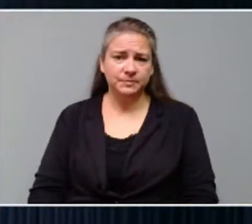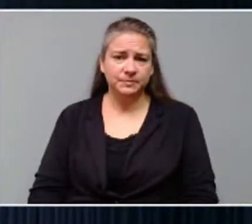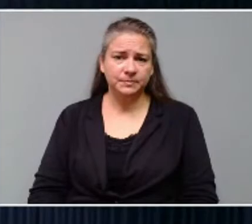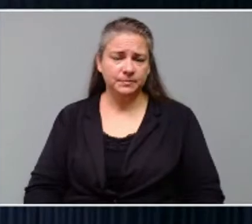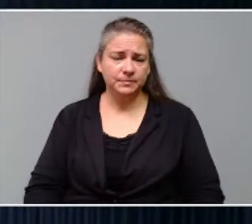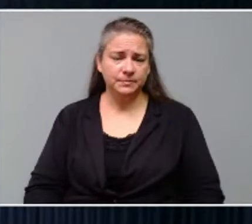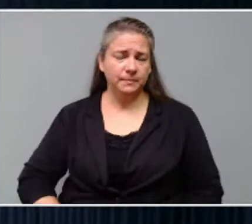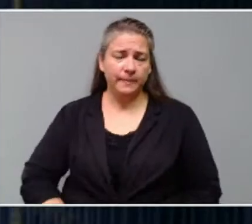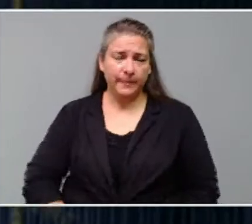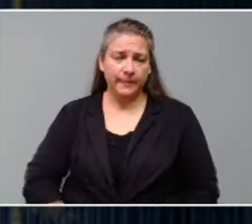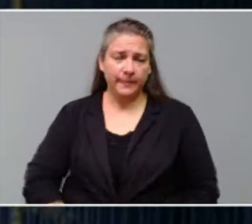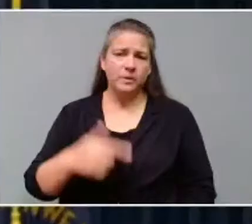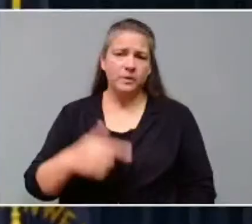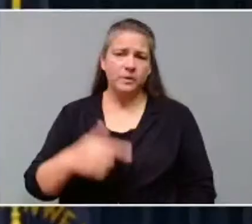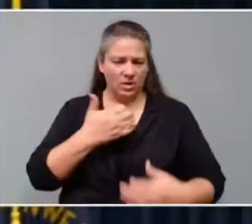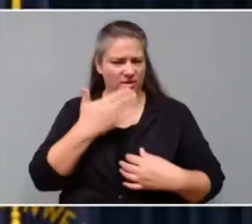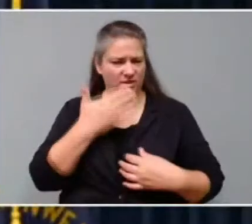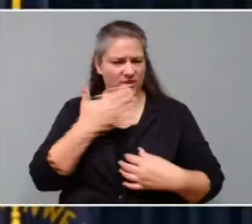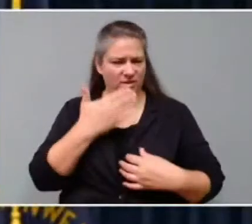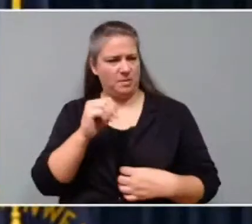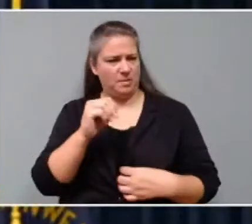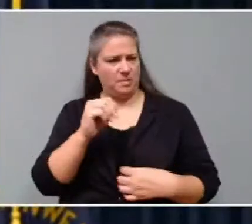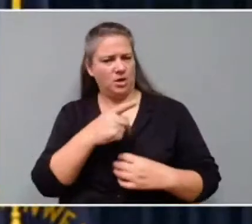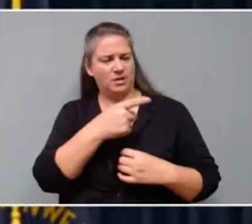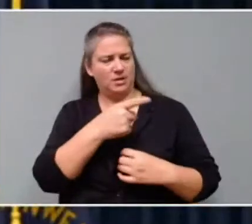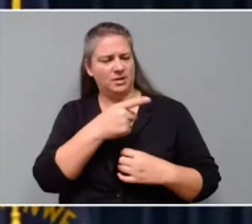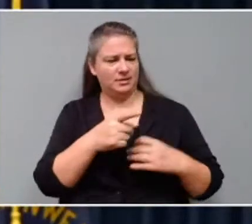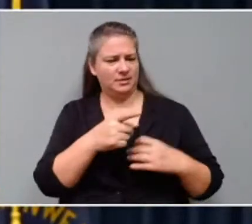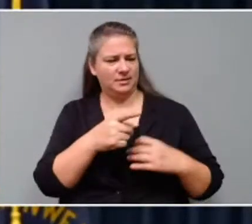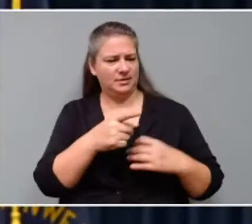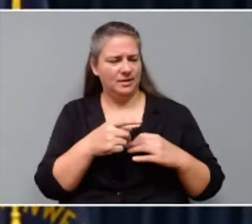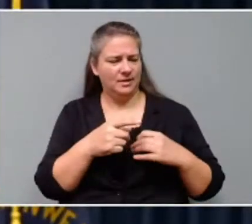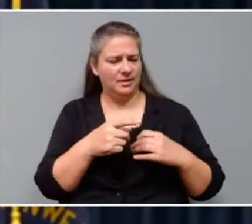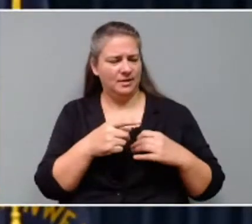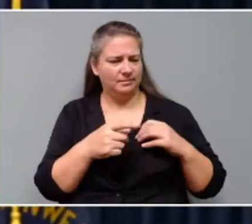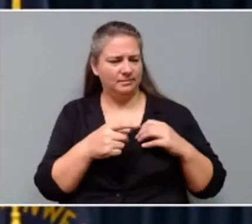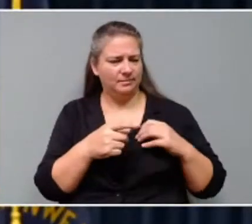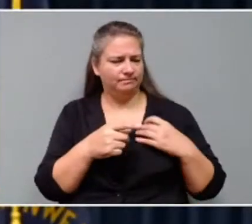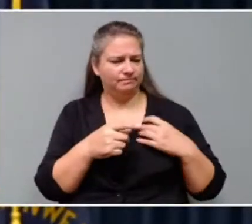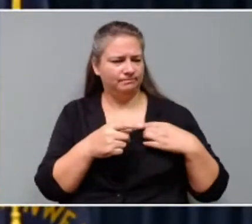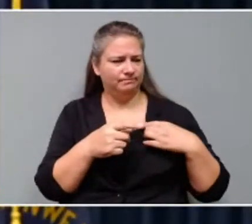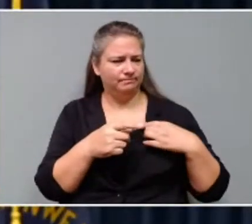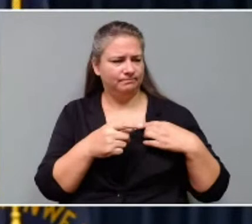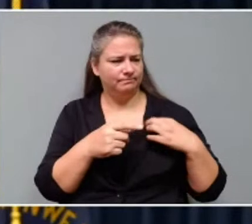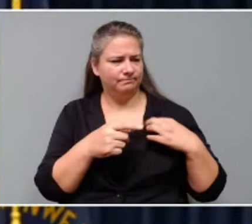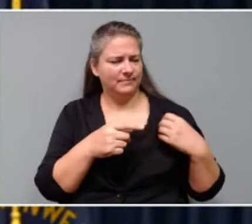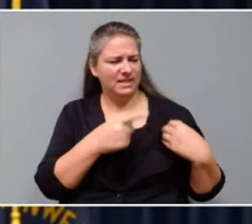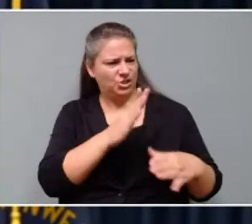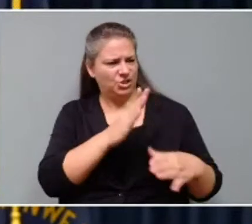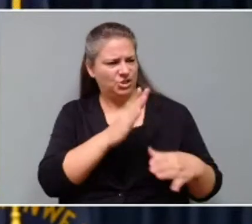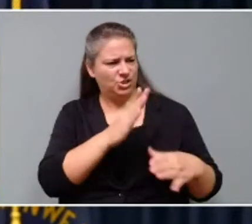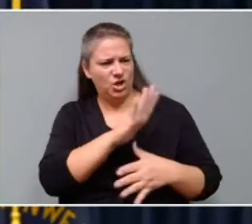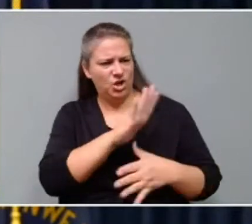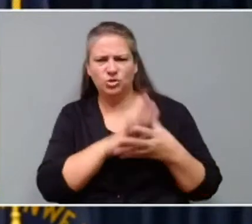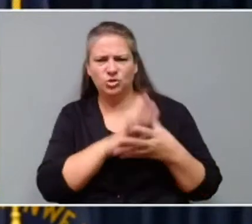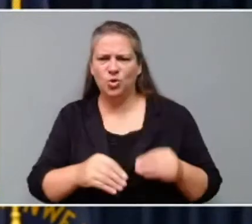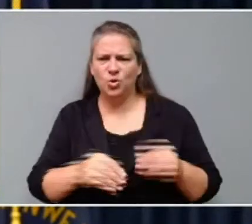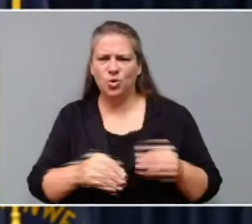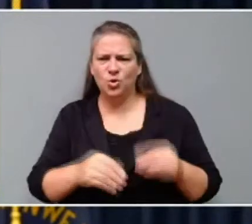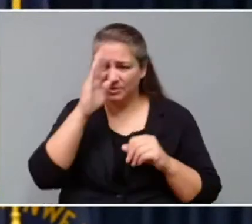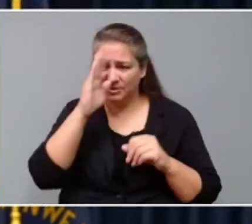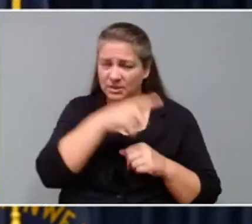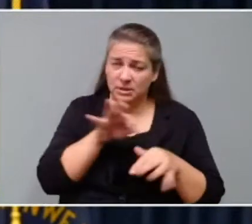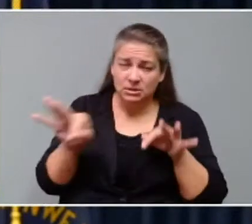We want to thank Mark for sharing his story and even in the graphic detail that he